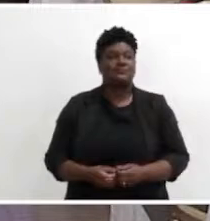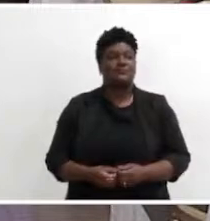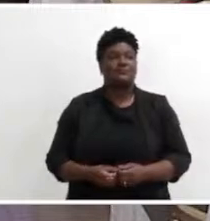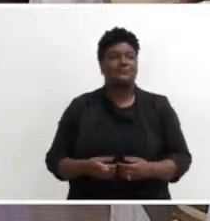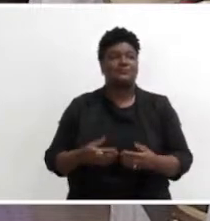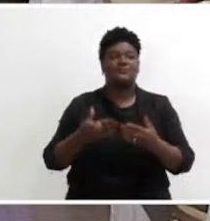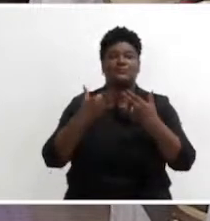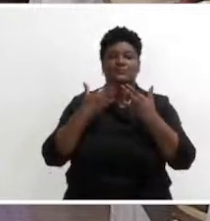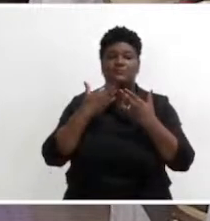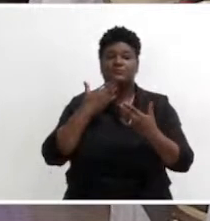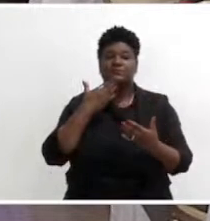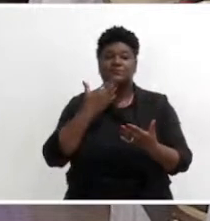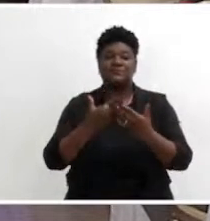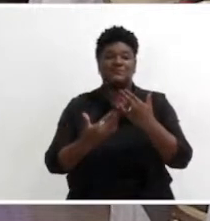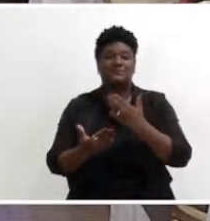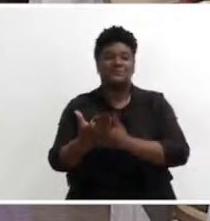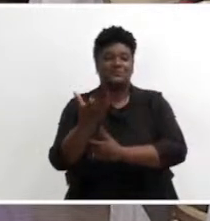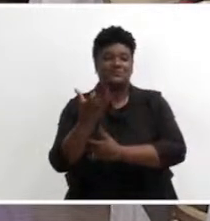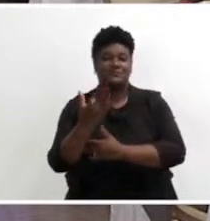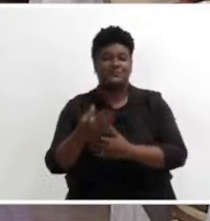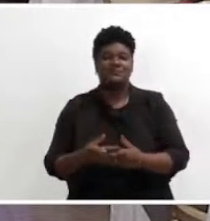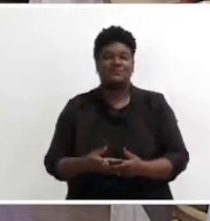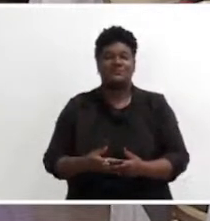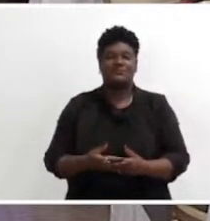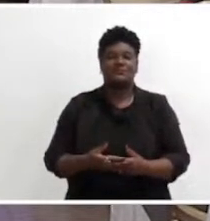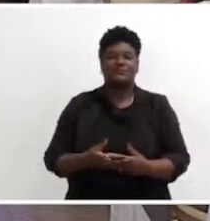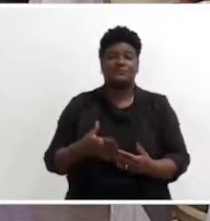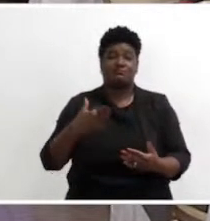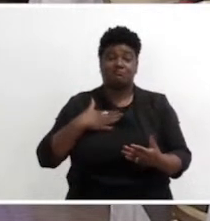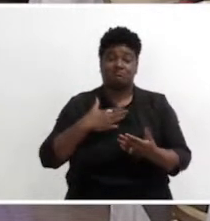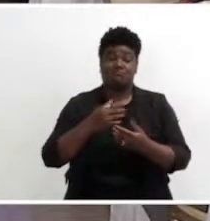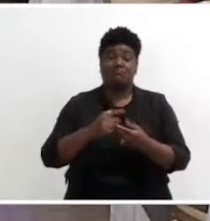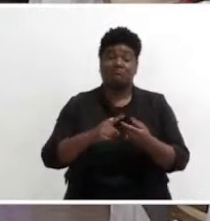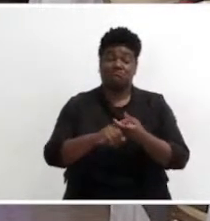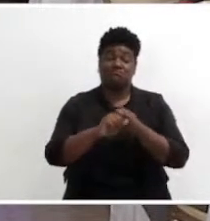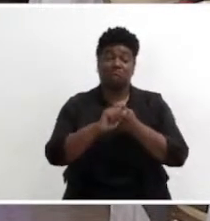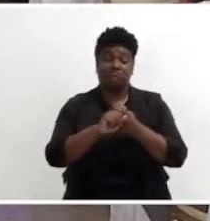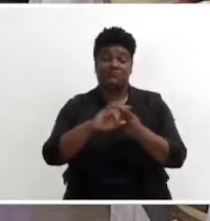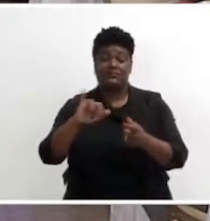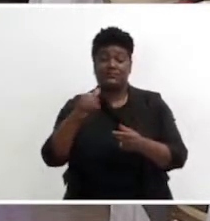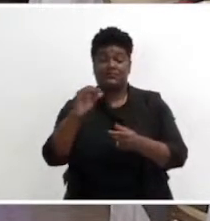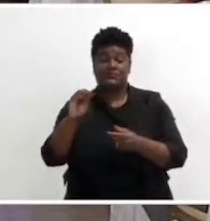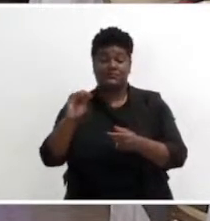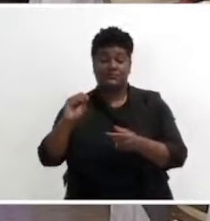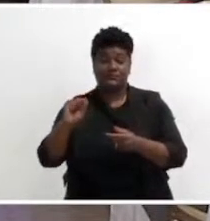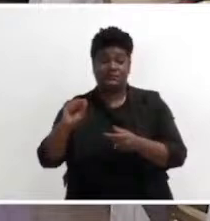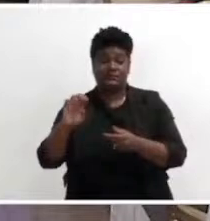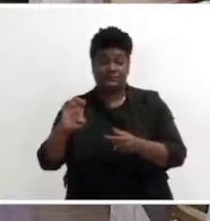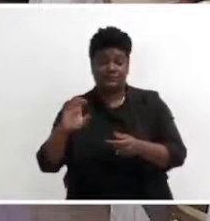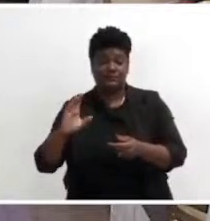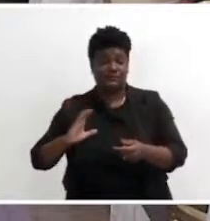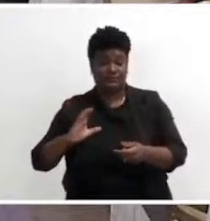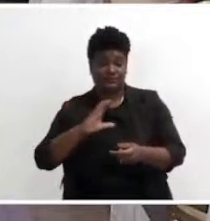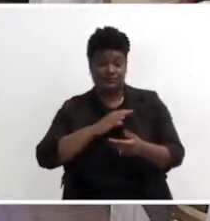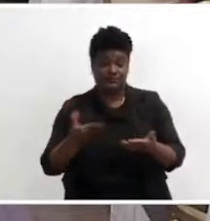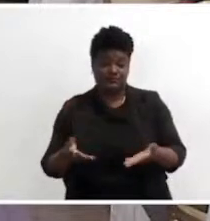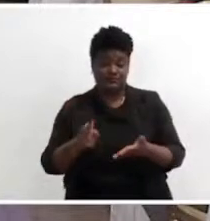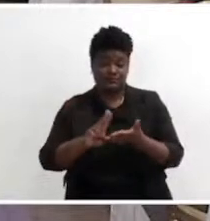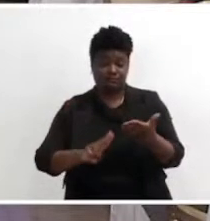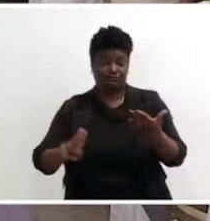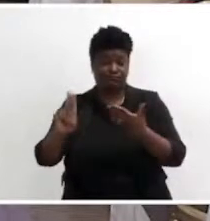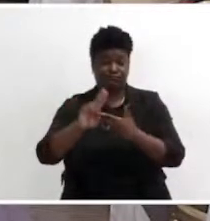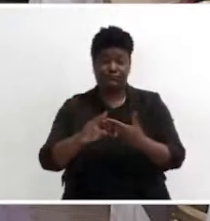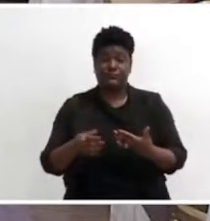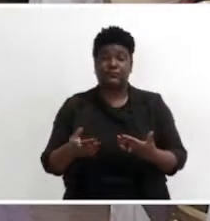Muy buenos días a mi amigo José Alejandro Aybar, canciller de Unicaribe. Quiero aprovechar para